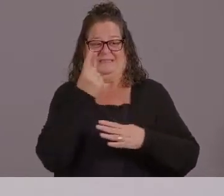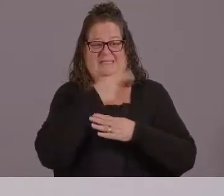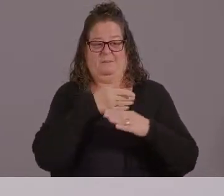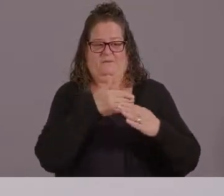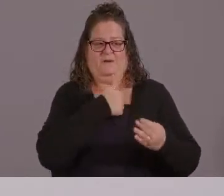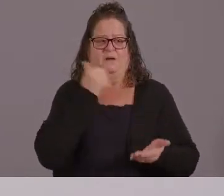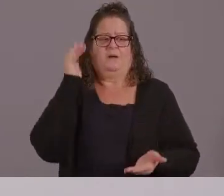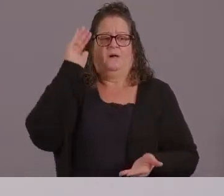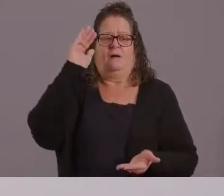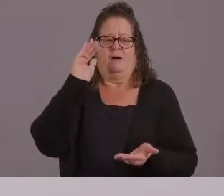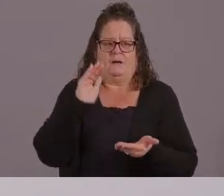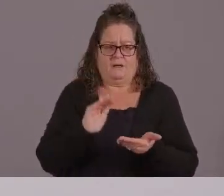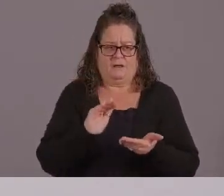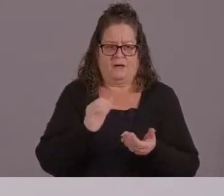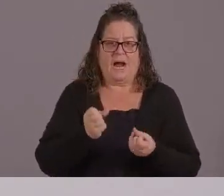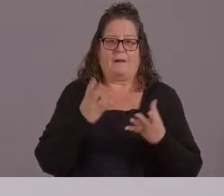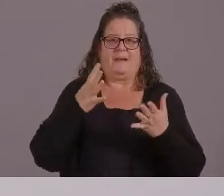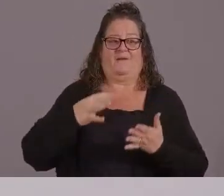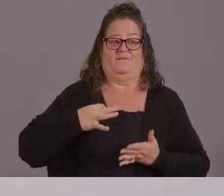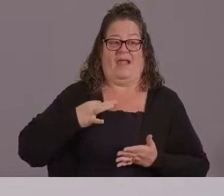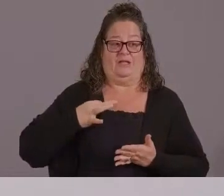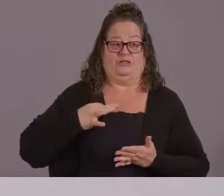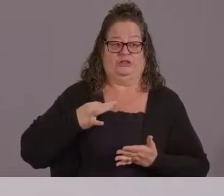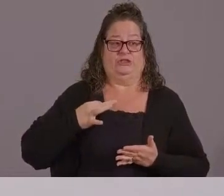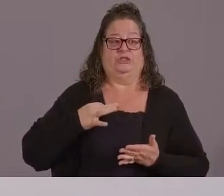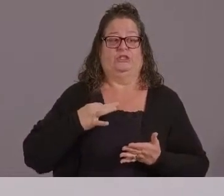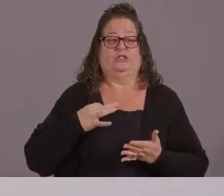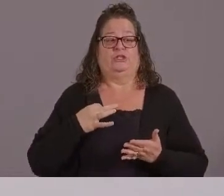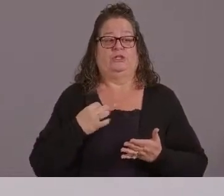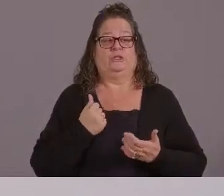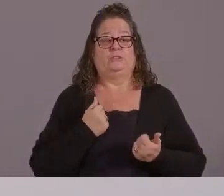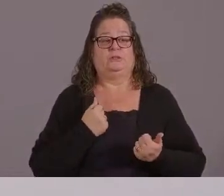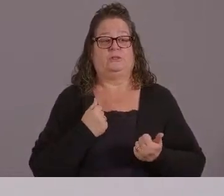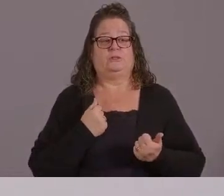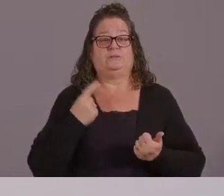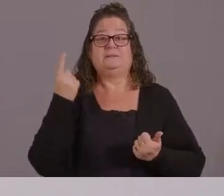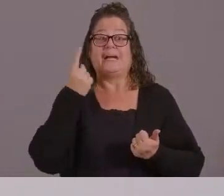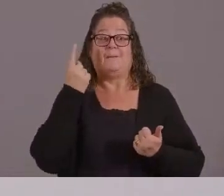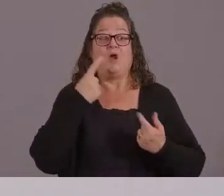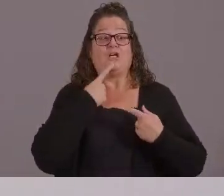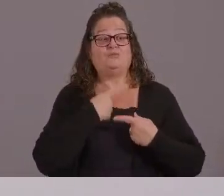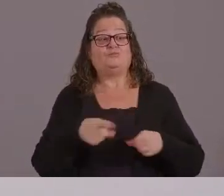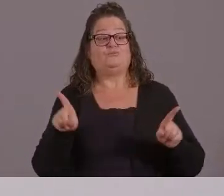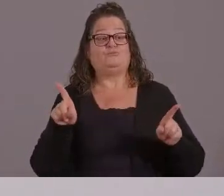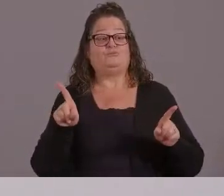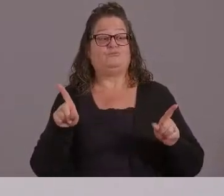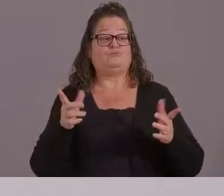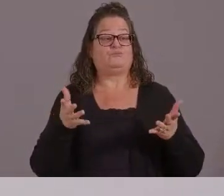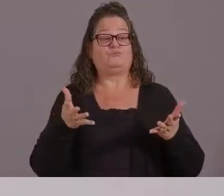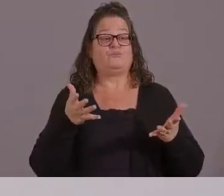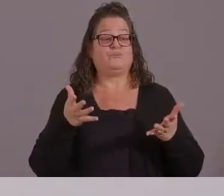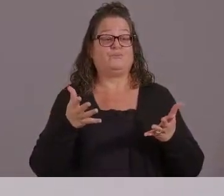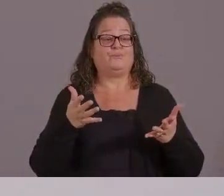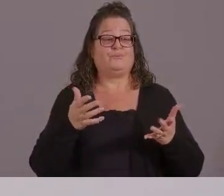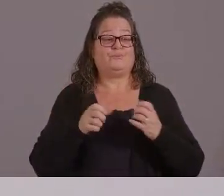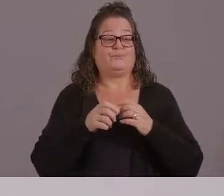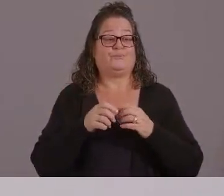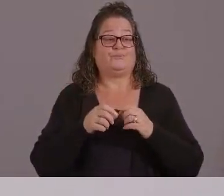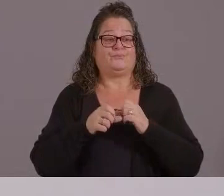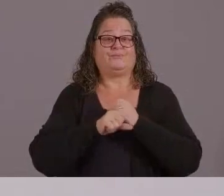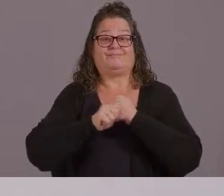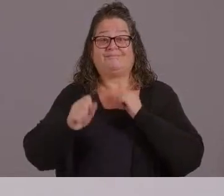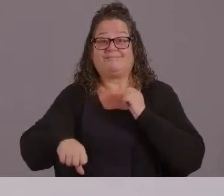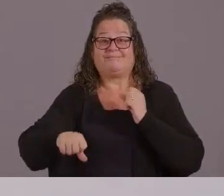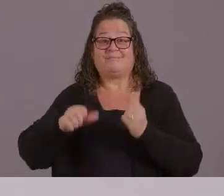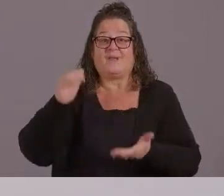Somebody extended that call down and said, if you show up at State Farm, you will get vaccinated. So we had a large number of